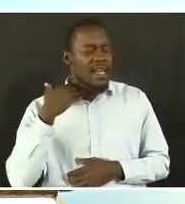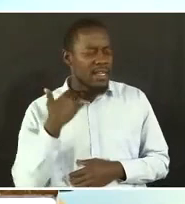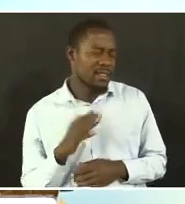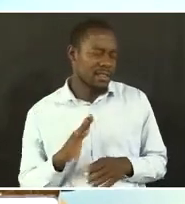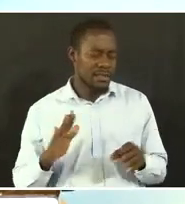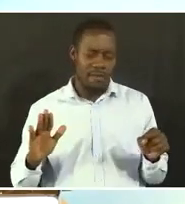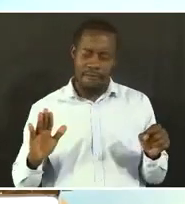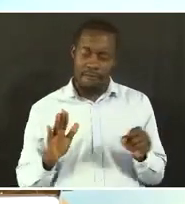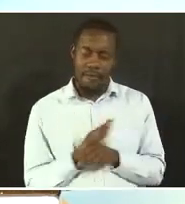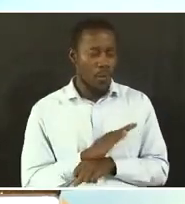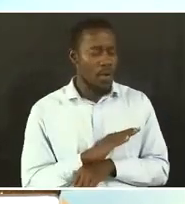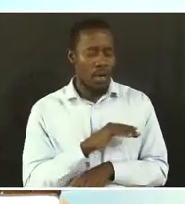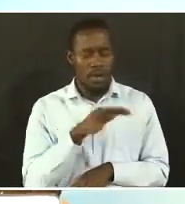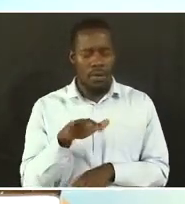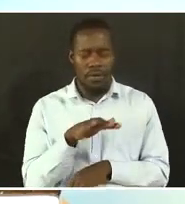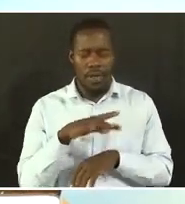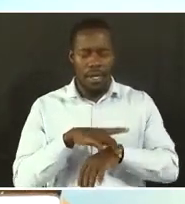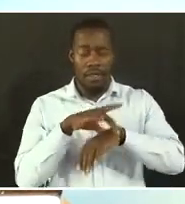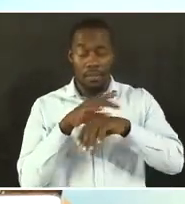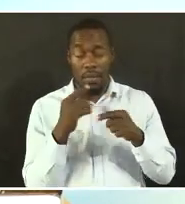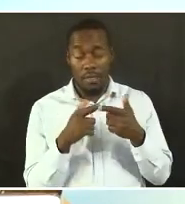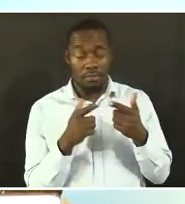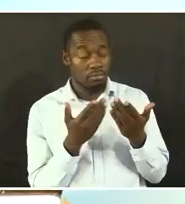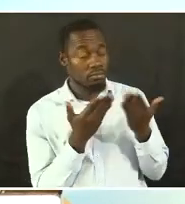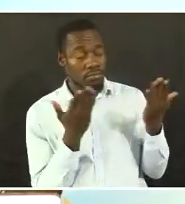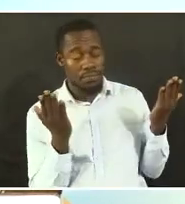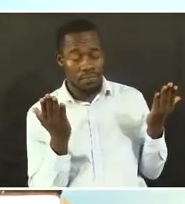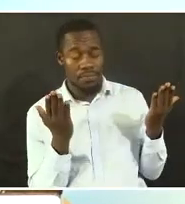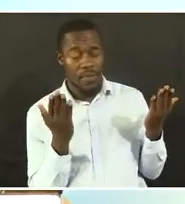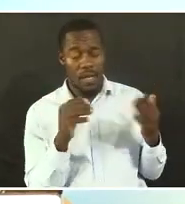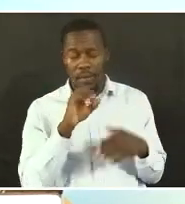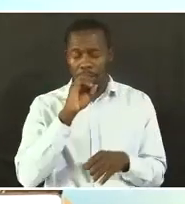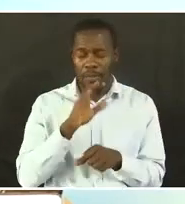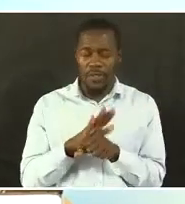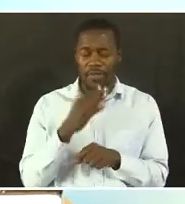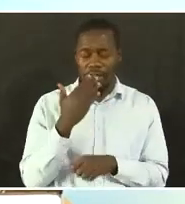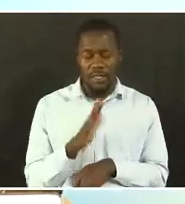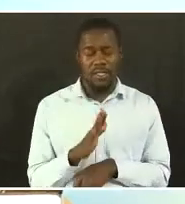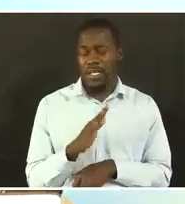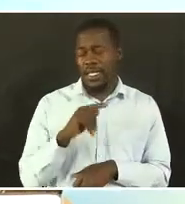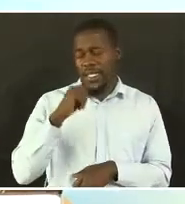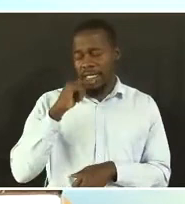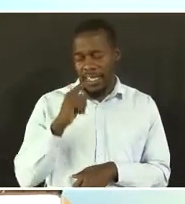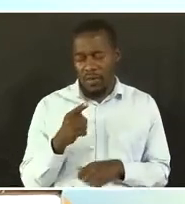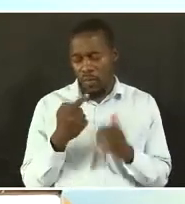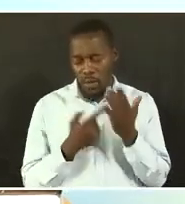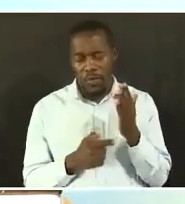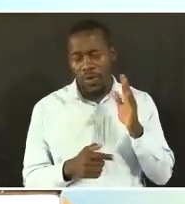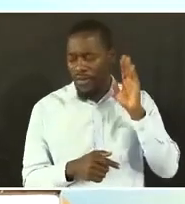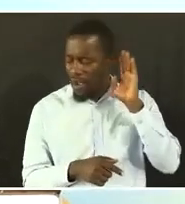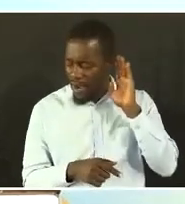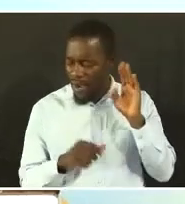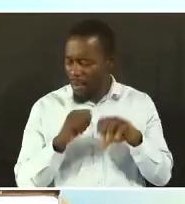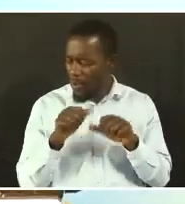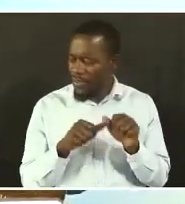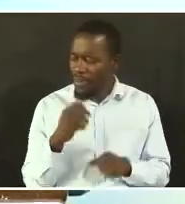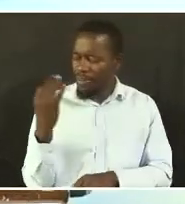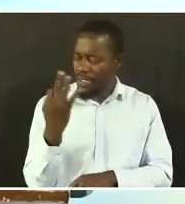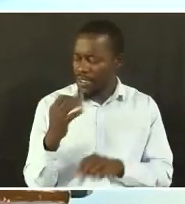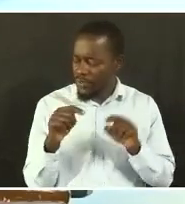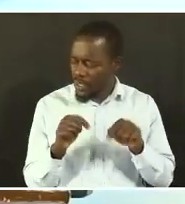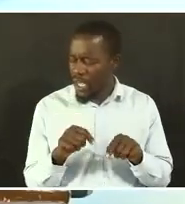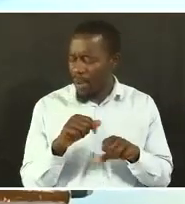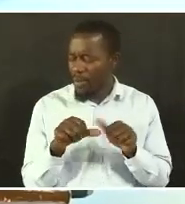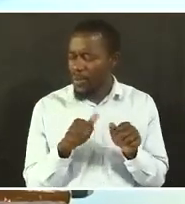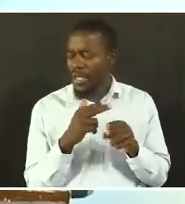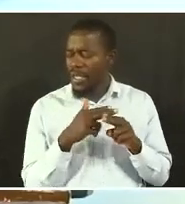at all. But these your children have said, Lord, we've heard you speak to us. We've heard the ministry you've given us through chaplaincy,